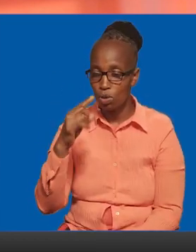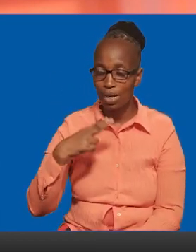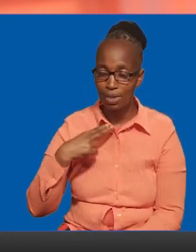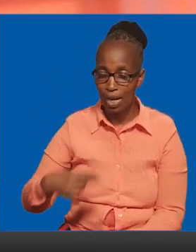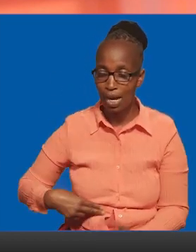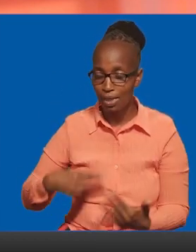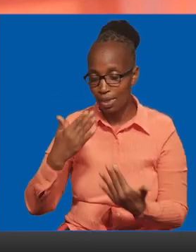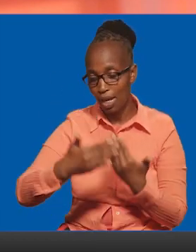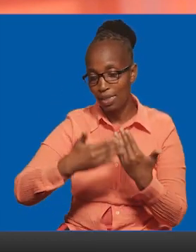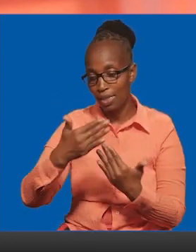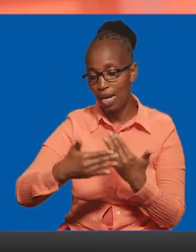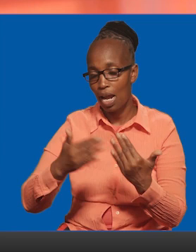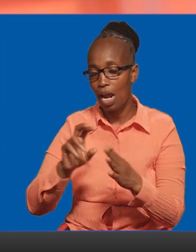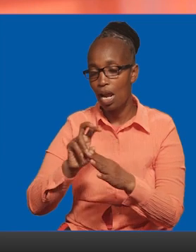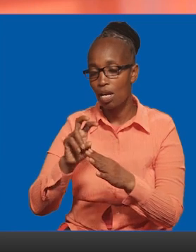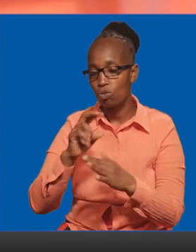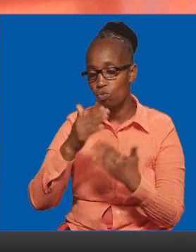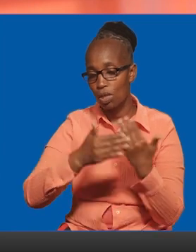in